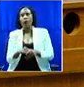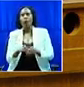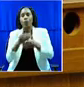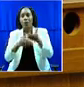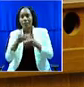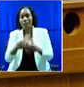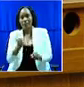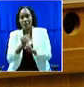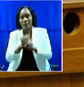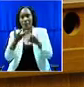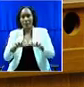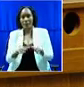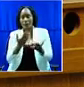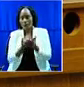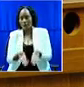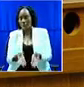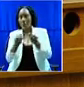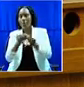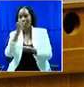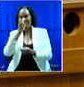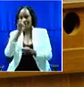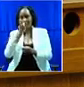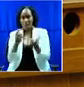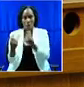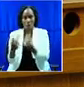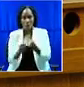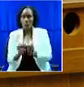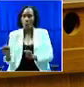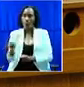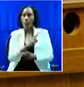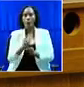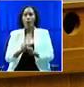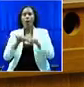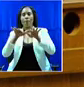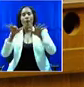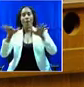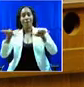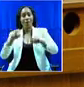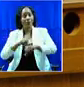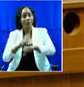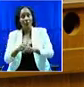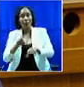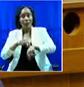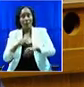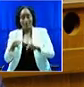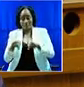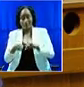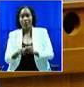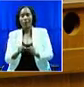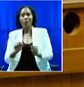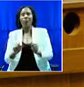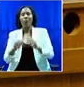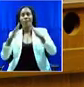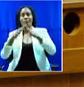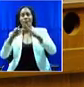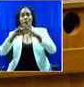of criminal conduct in all public entities during the national state of disaster. The